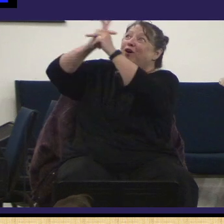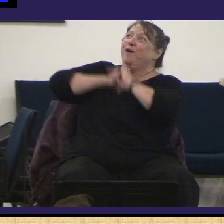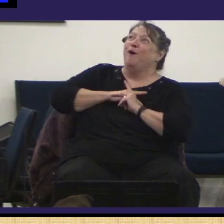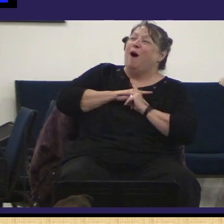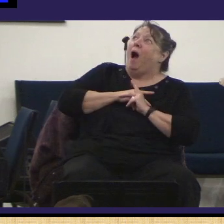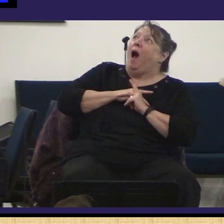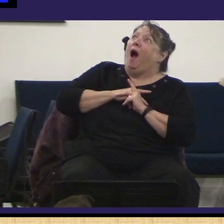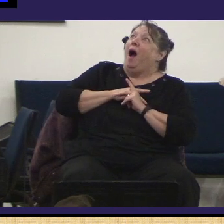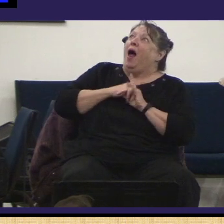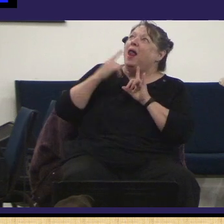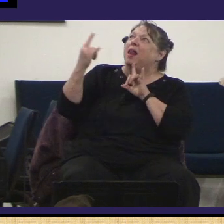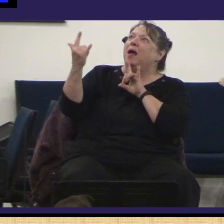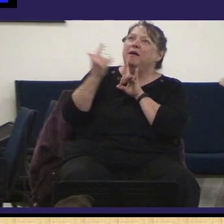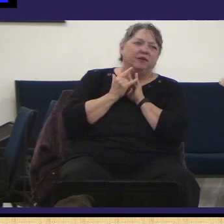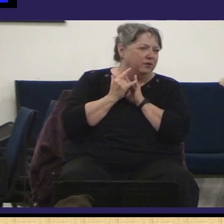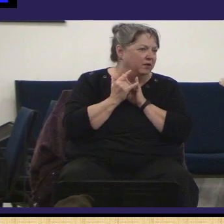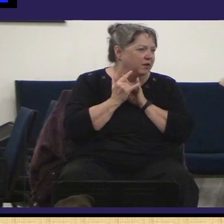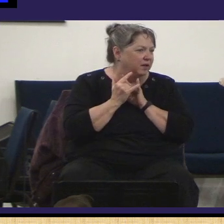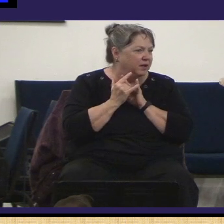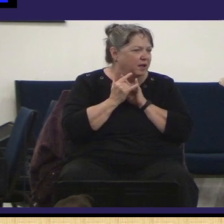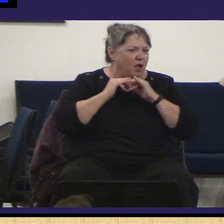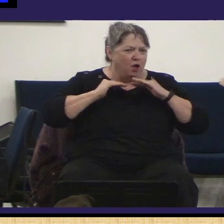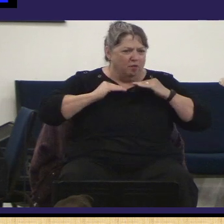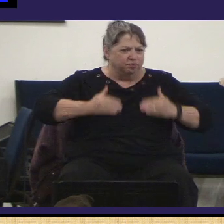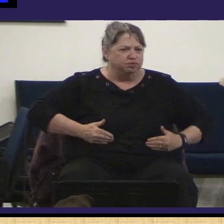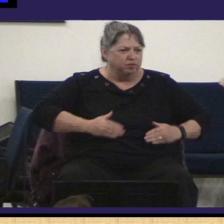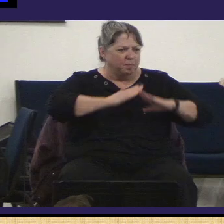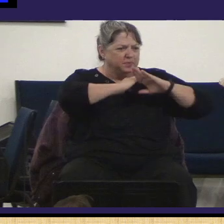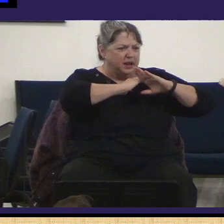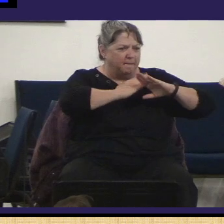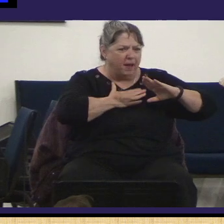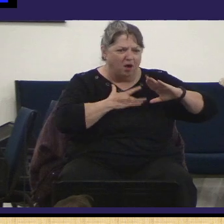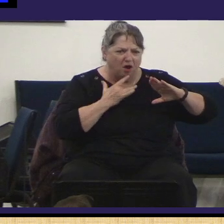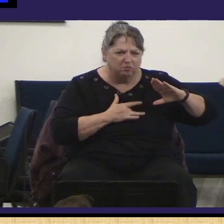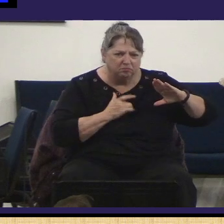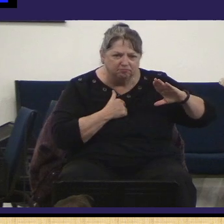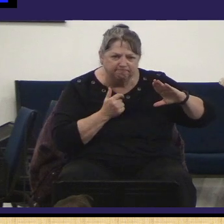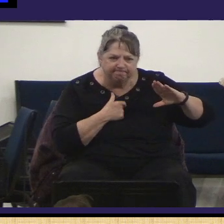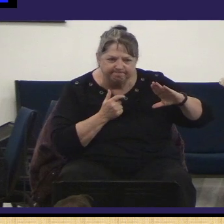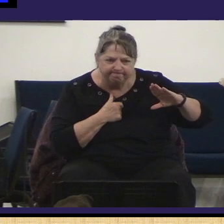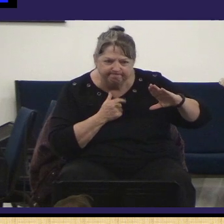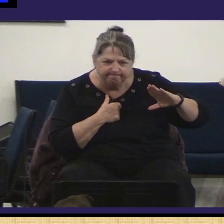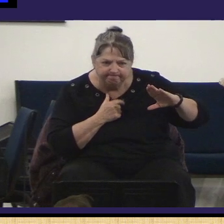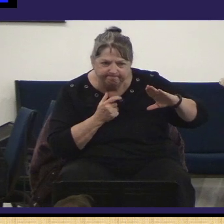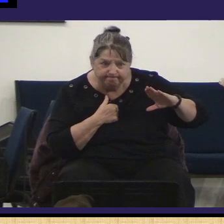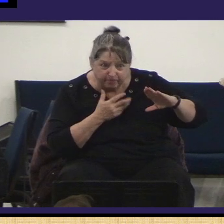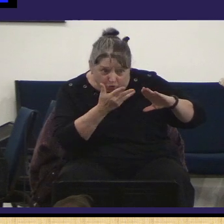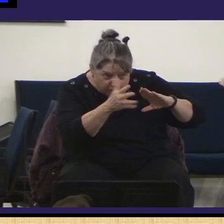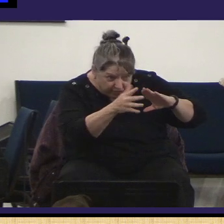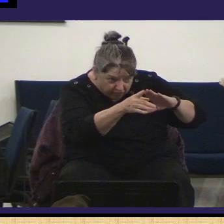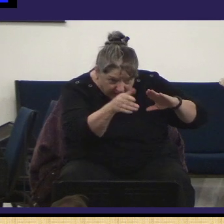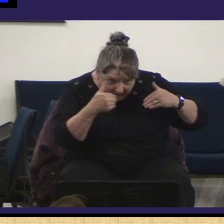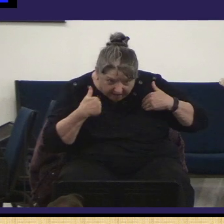daughters of Jesus. Are you equipped with the breastplate of righteousness?